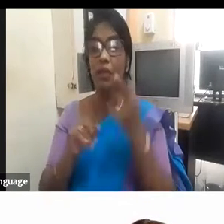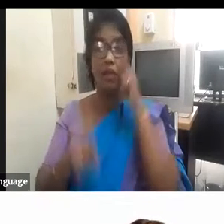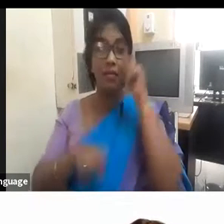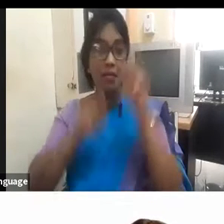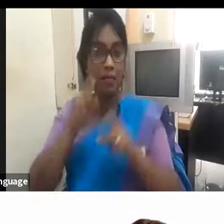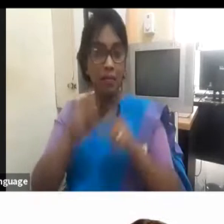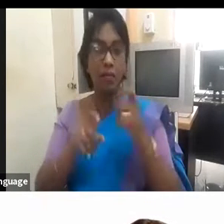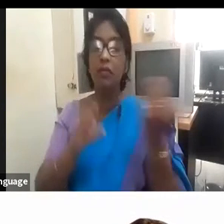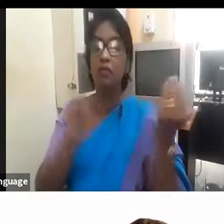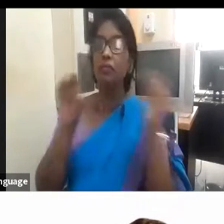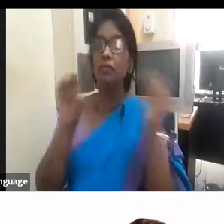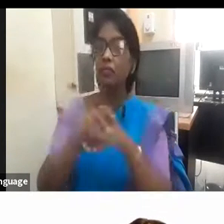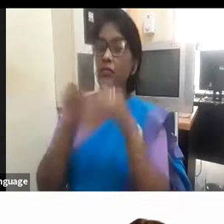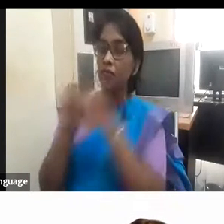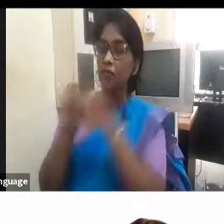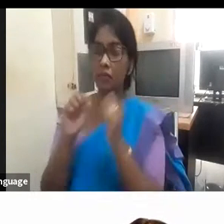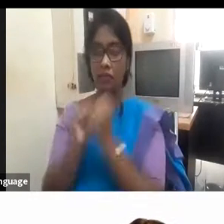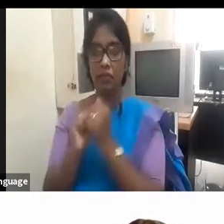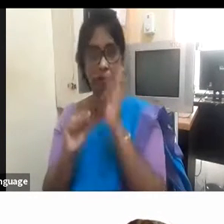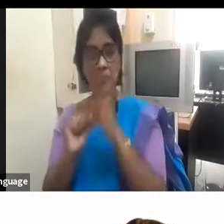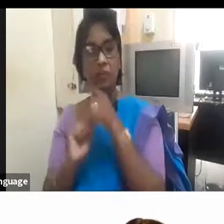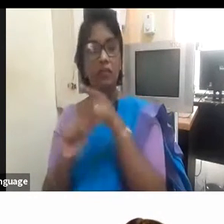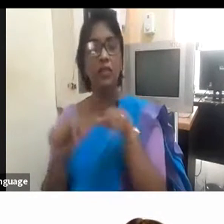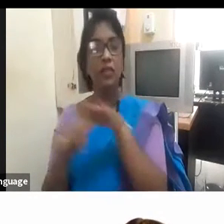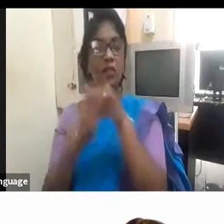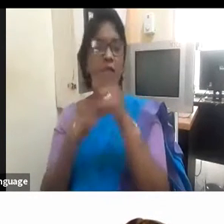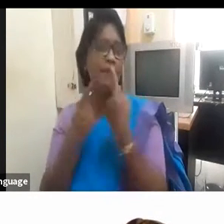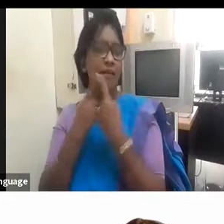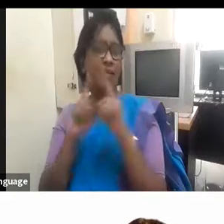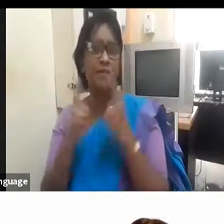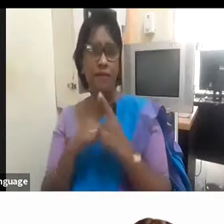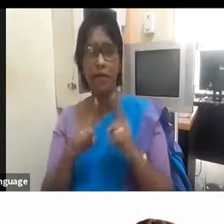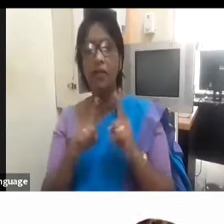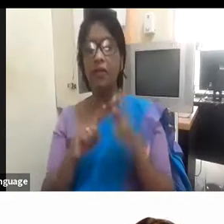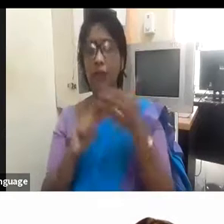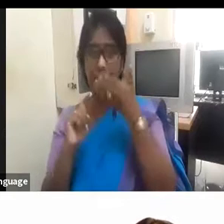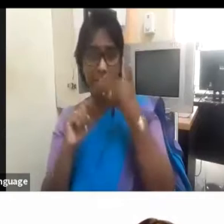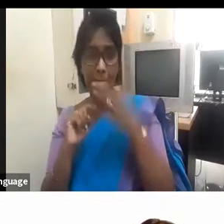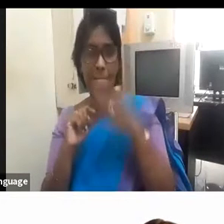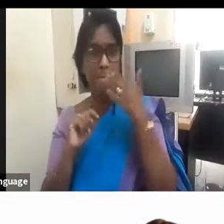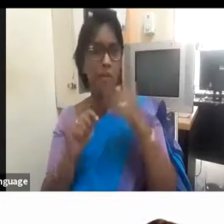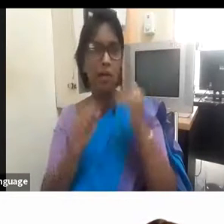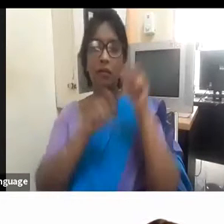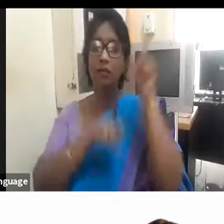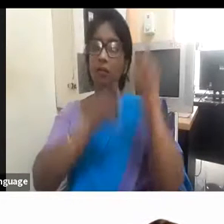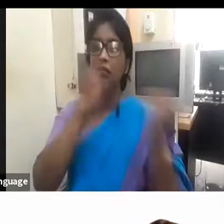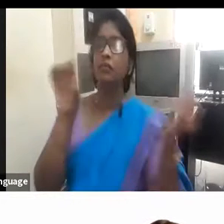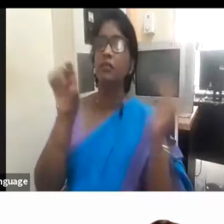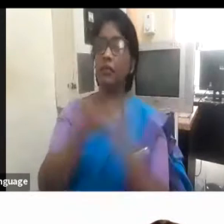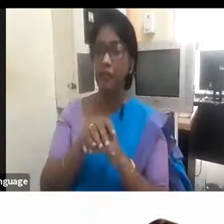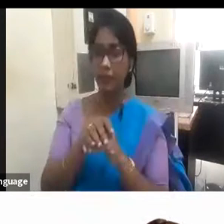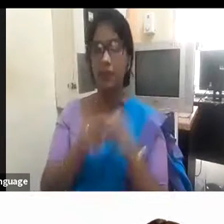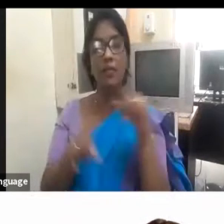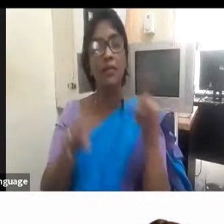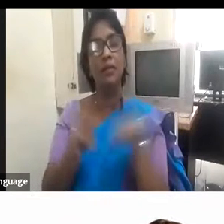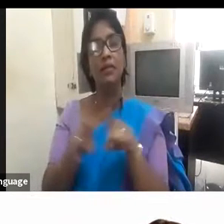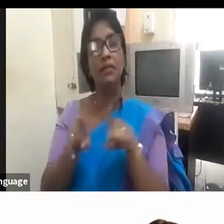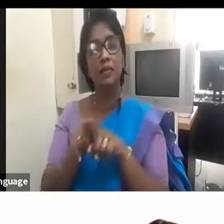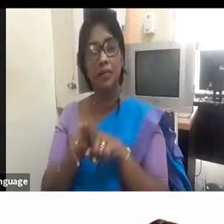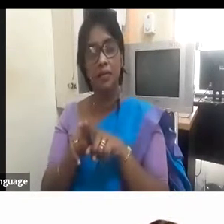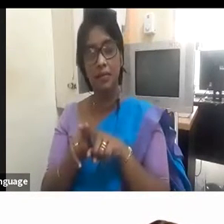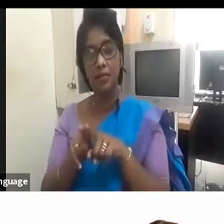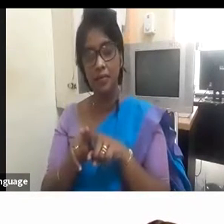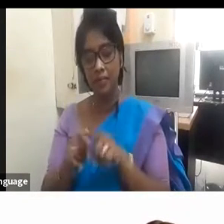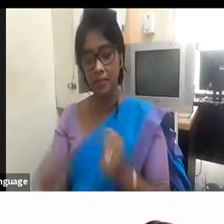there's diverse talented groups. So we also have done little work in